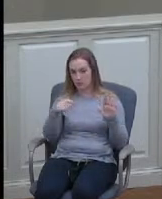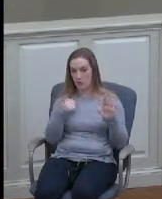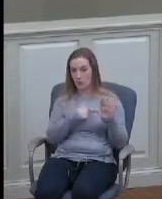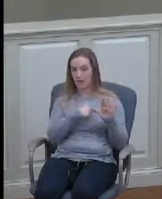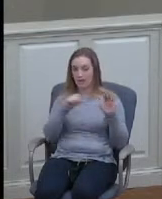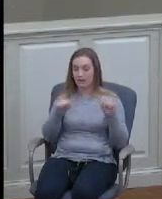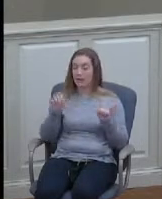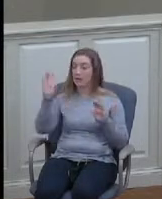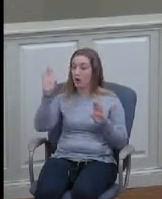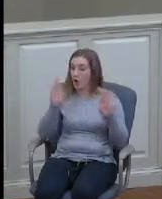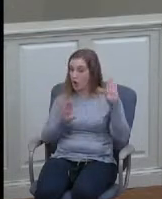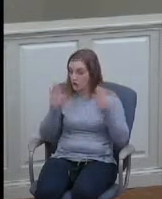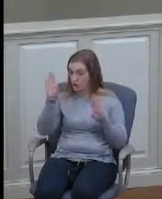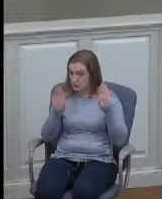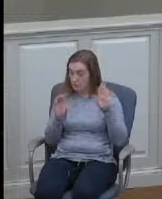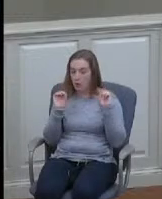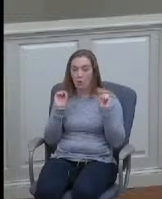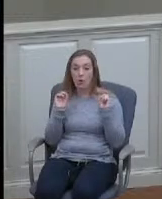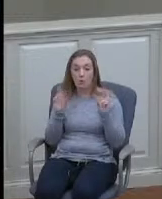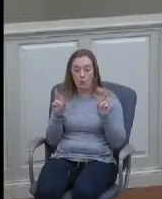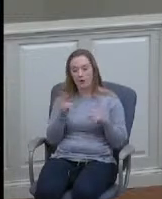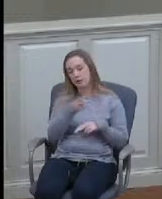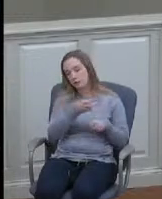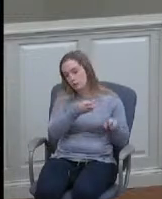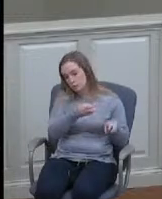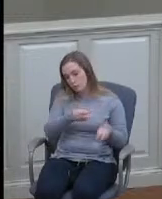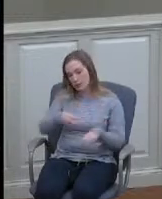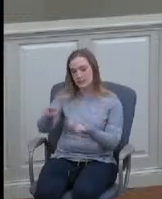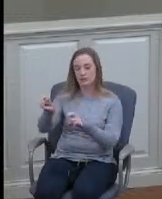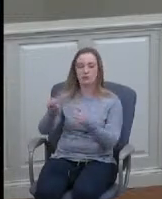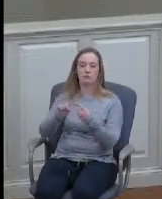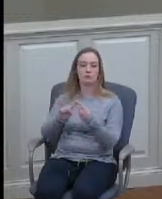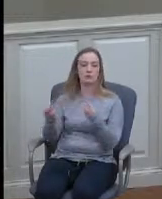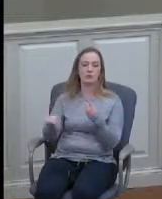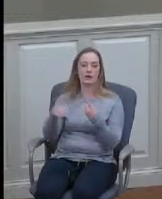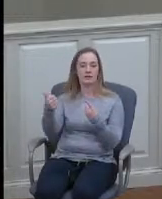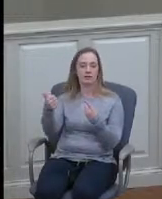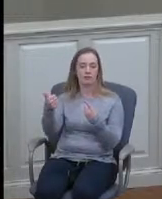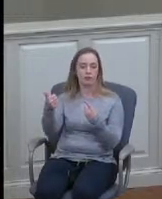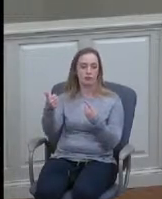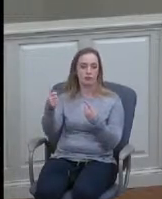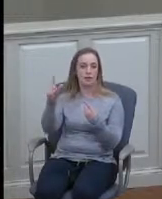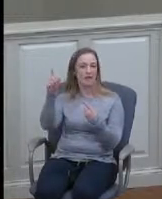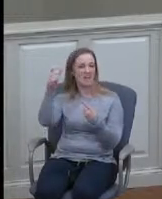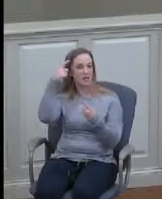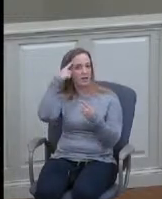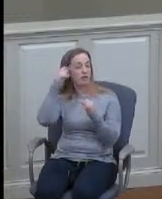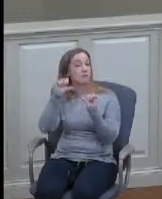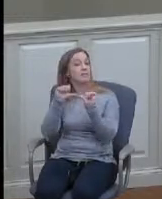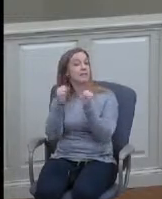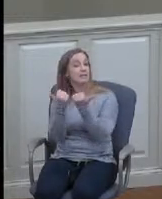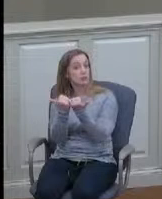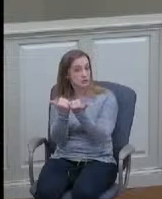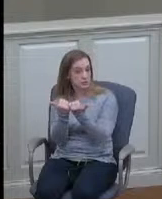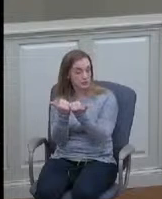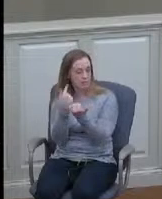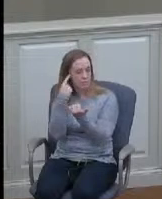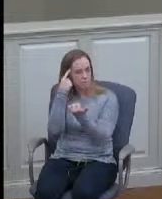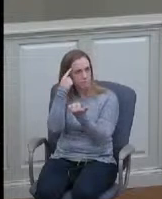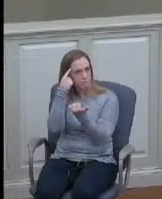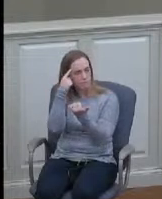them or transfer them to another governmental agency